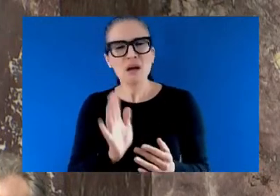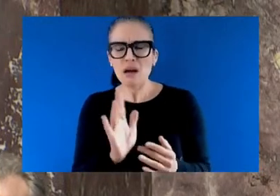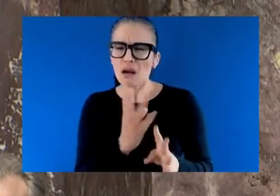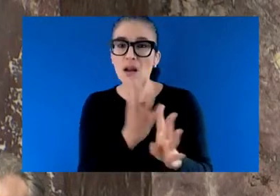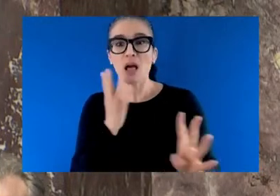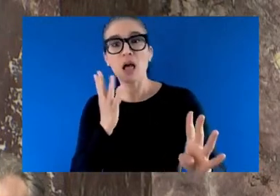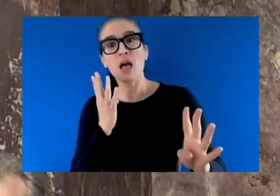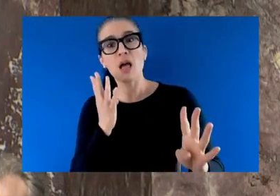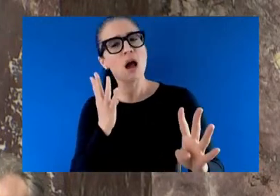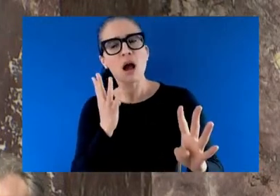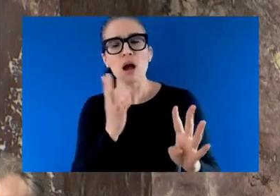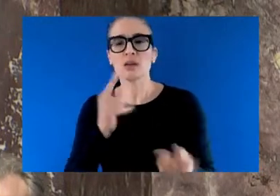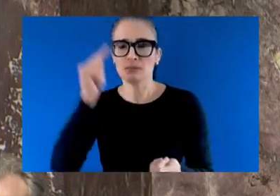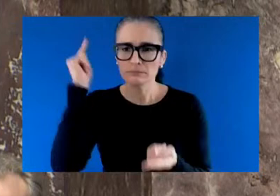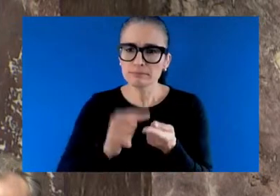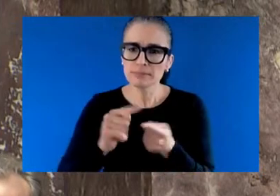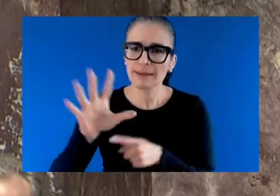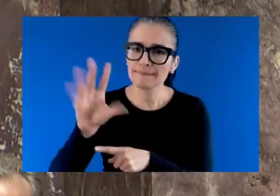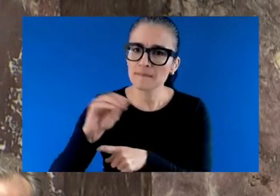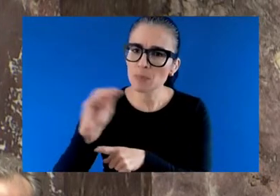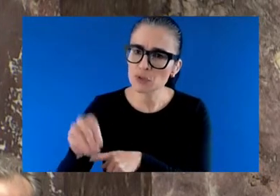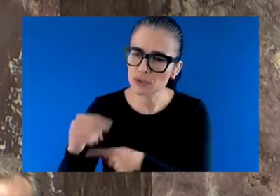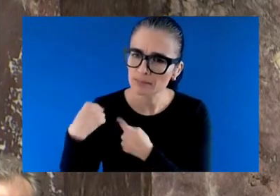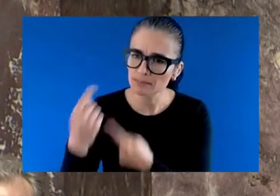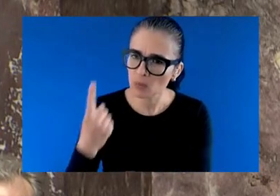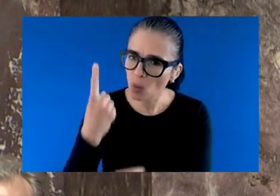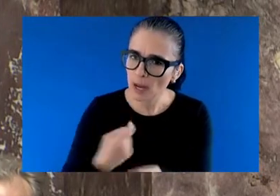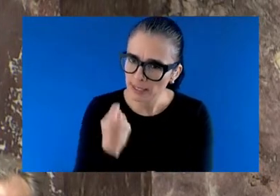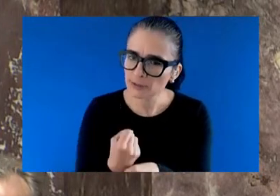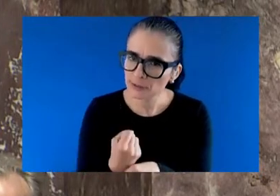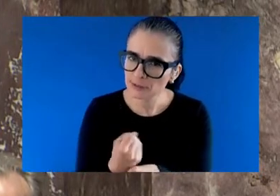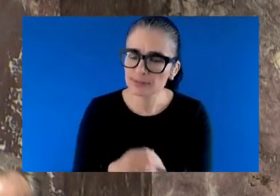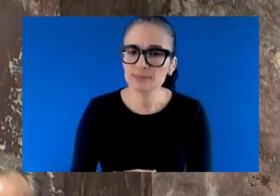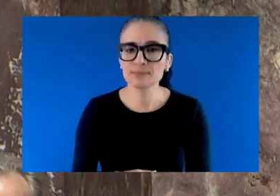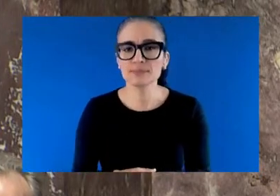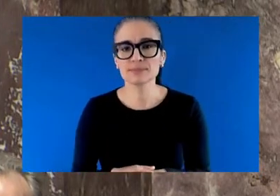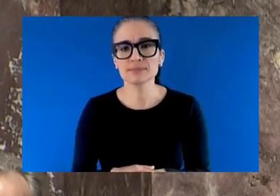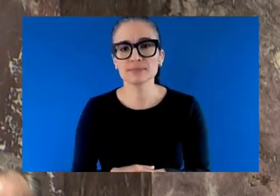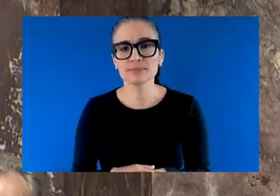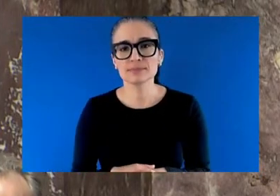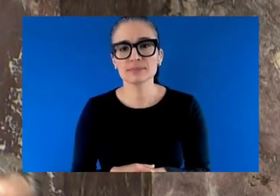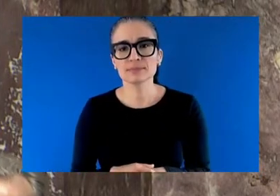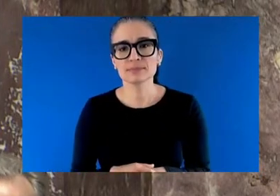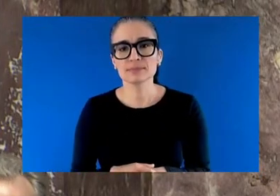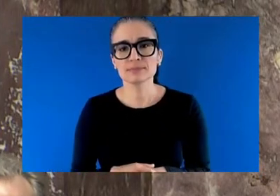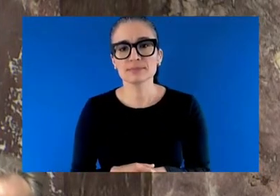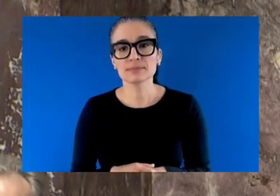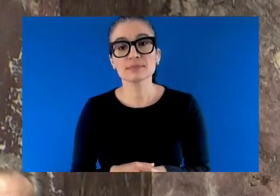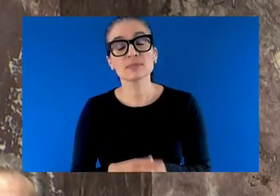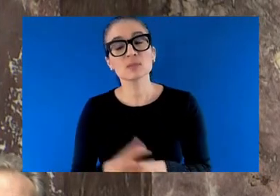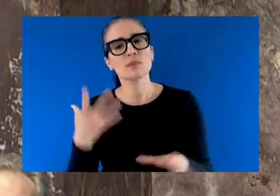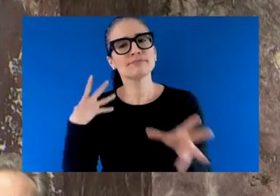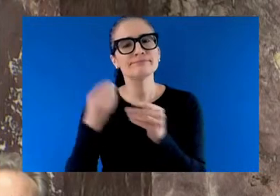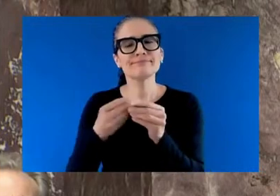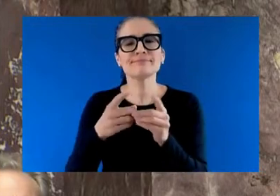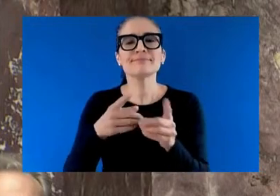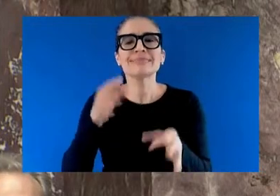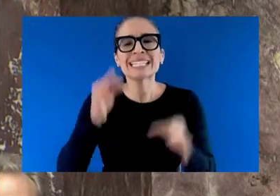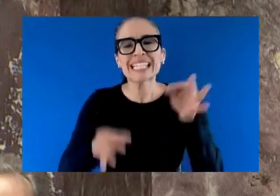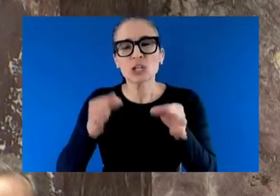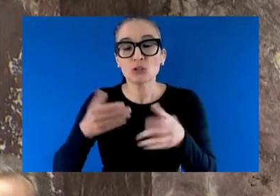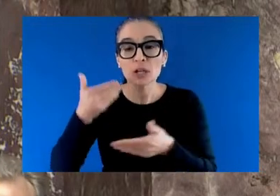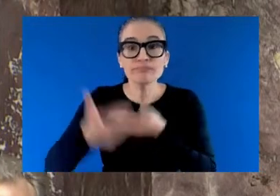We've also fast-tracked hearings for unpaid rent and utilities, but we've heard from landlords that they need more support in dealing with some problematic